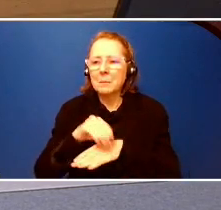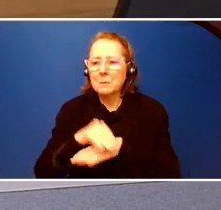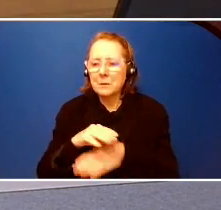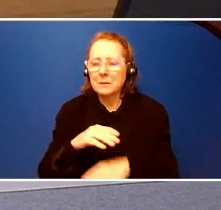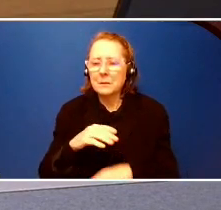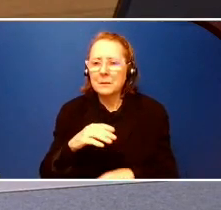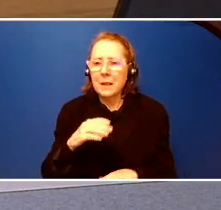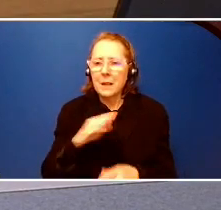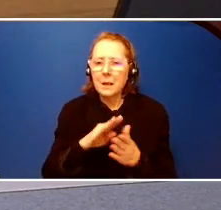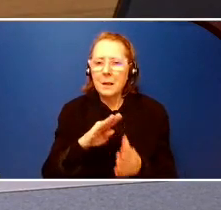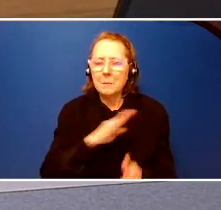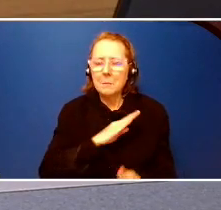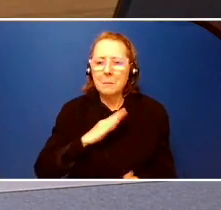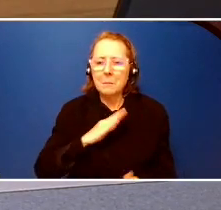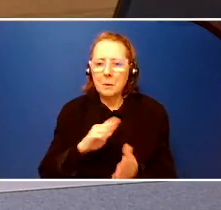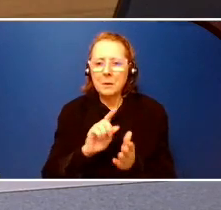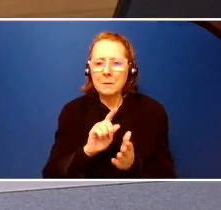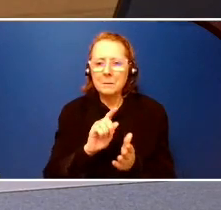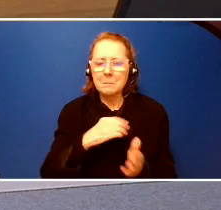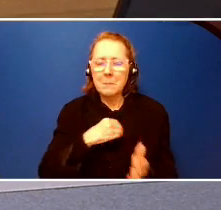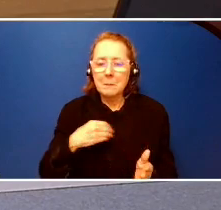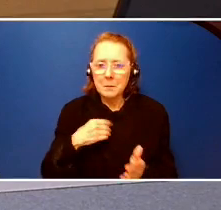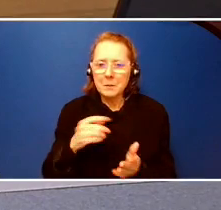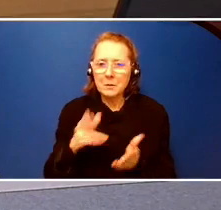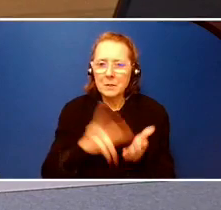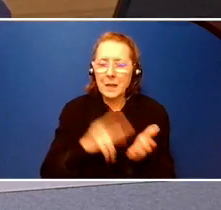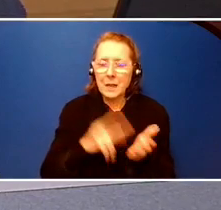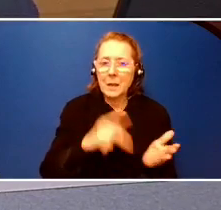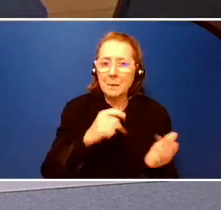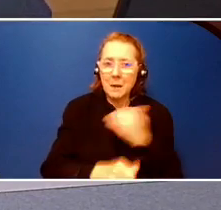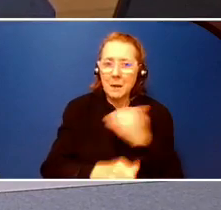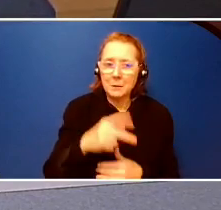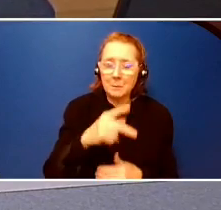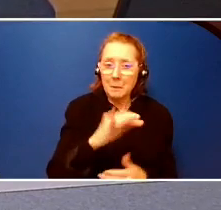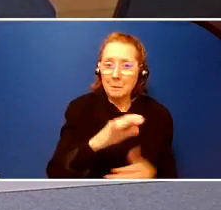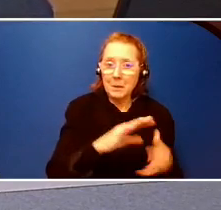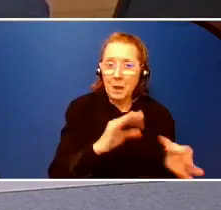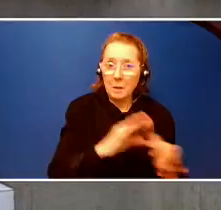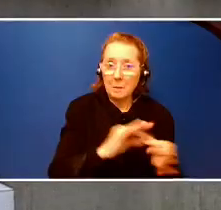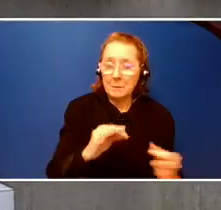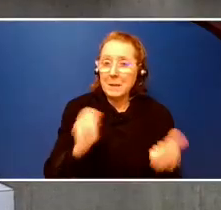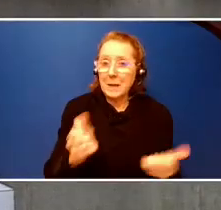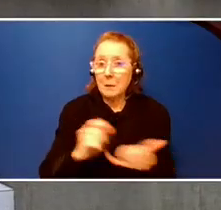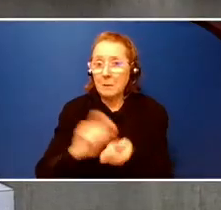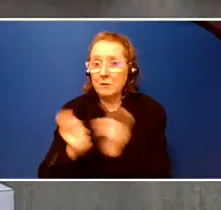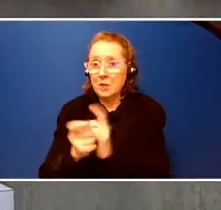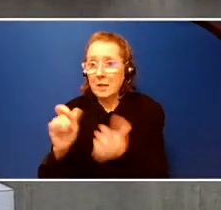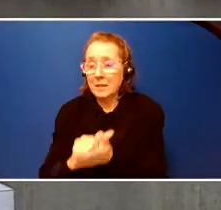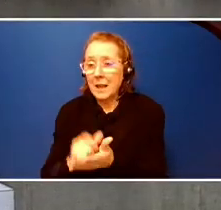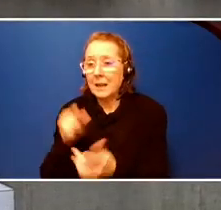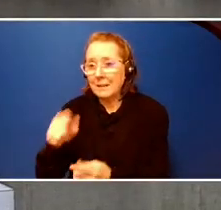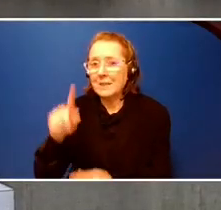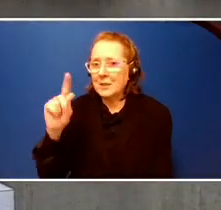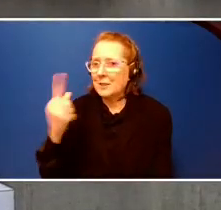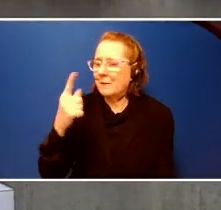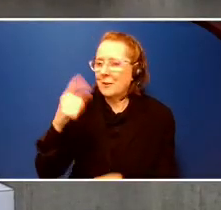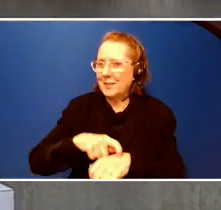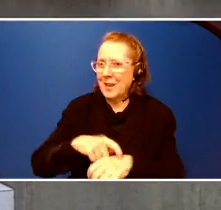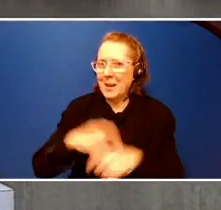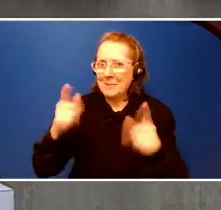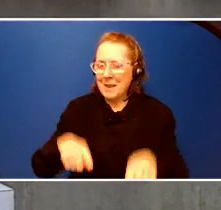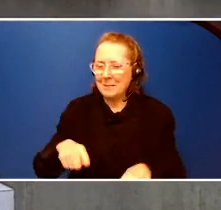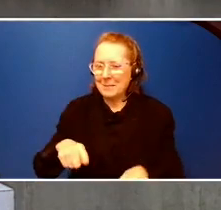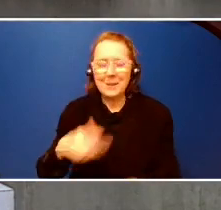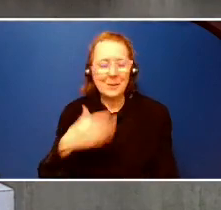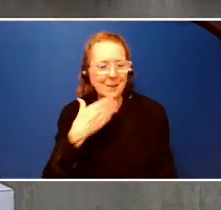sign up under public comment, but we're changing that practice. And Dylan is the first one to do that. So welcome. Thank you so much. So tonight, I'm going to start by going